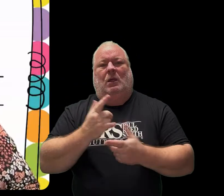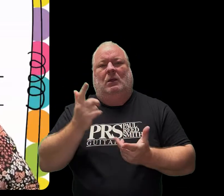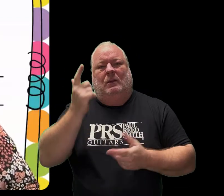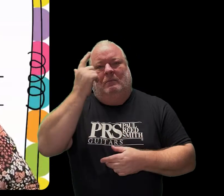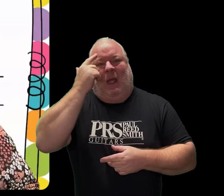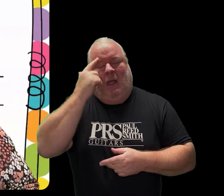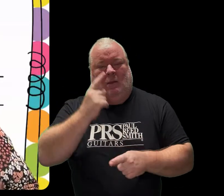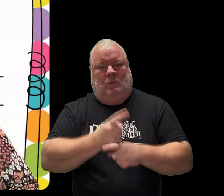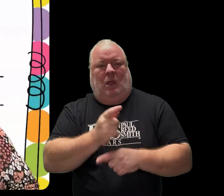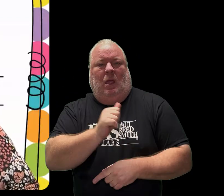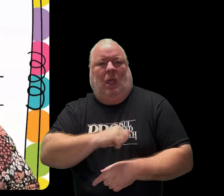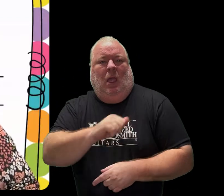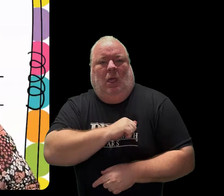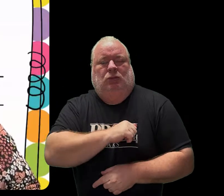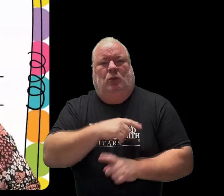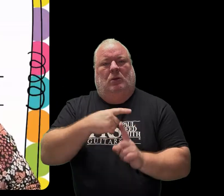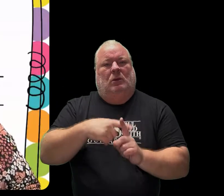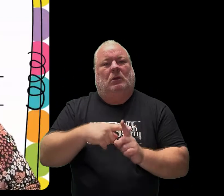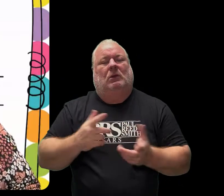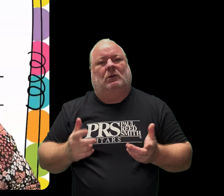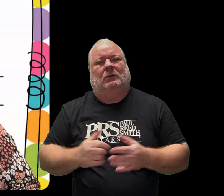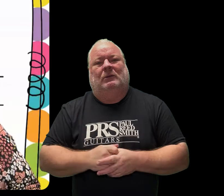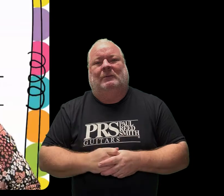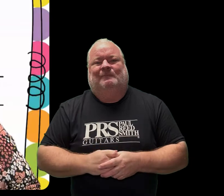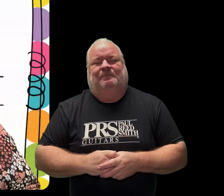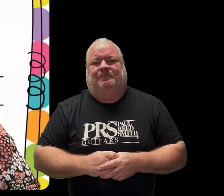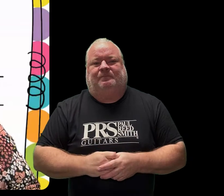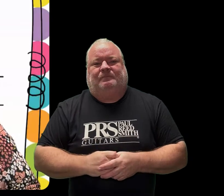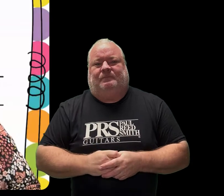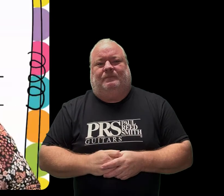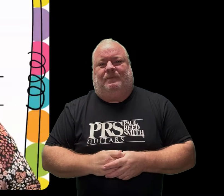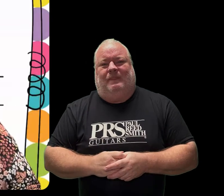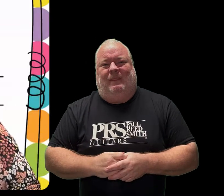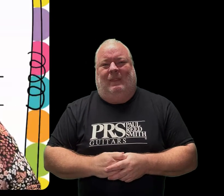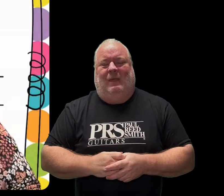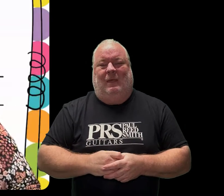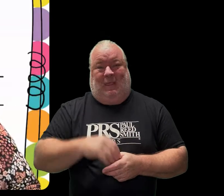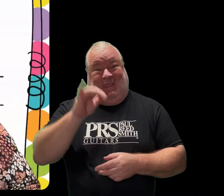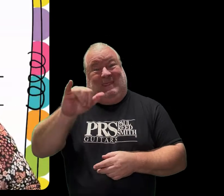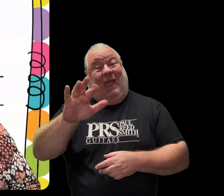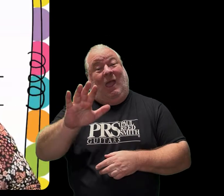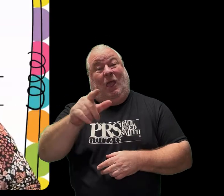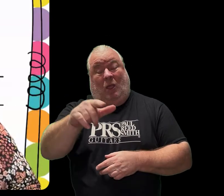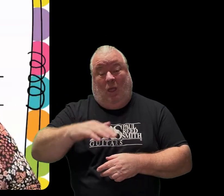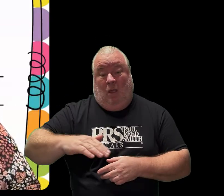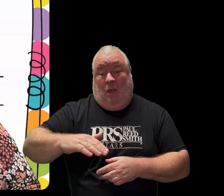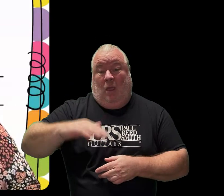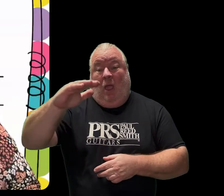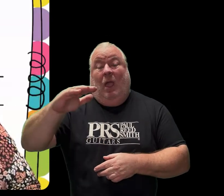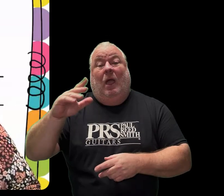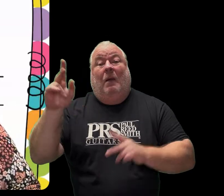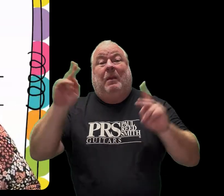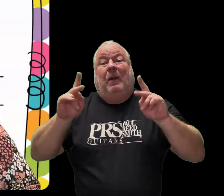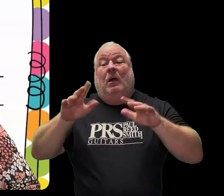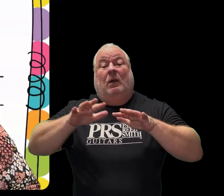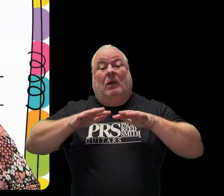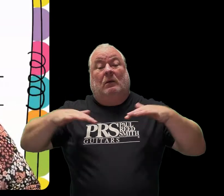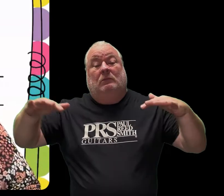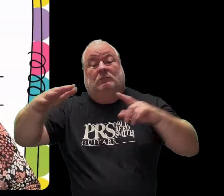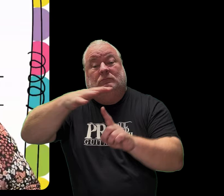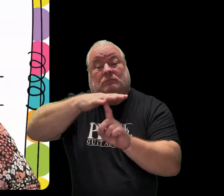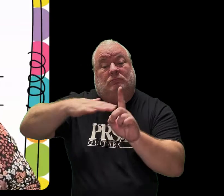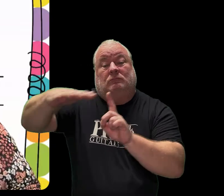have a mature attitude. When people don't need to tell you how to act, when people don't need to tell